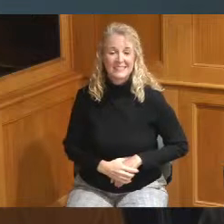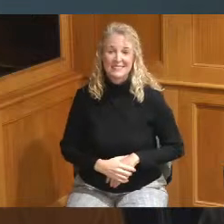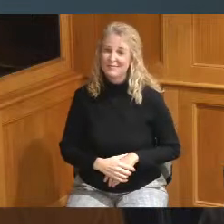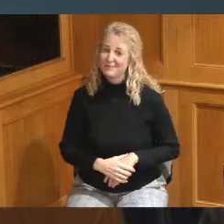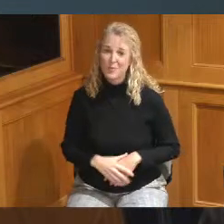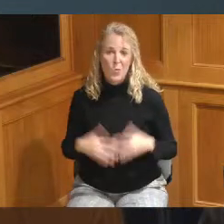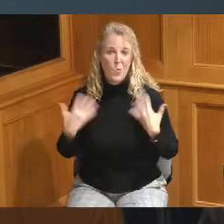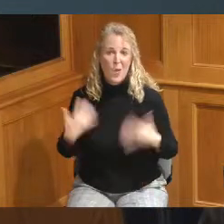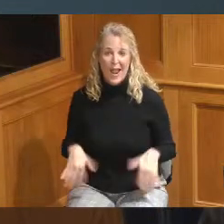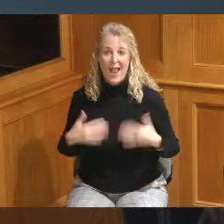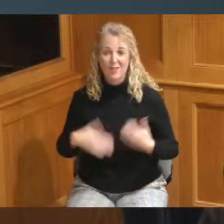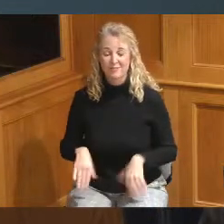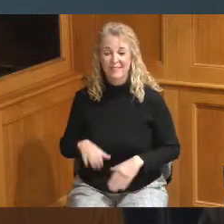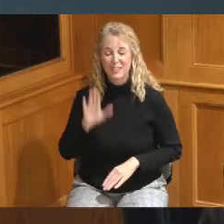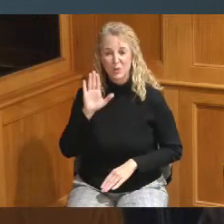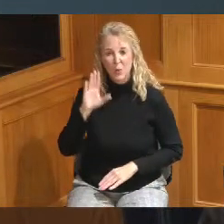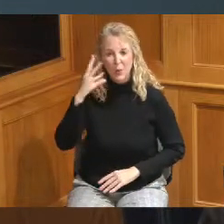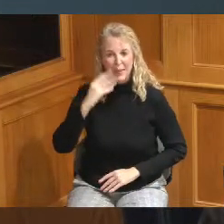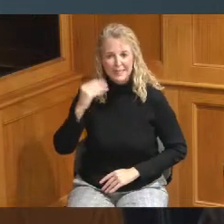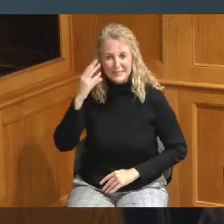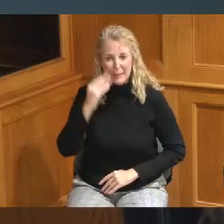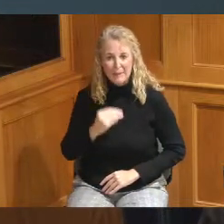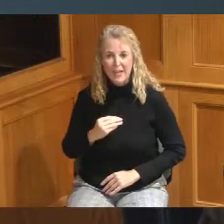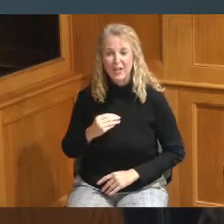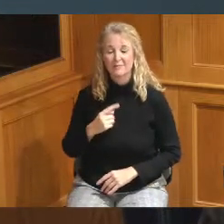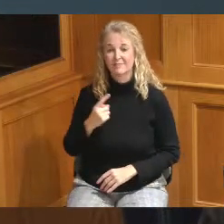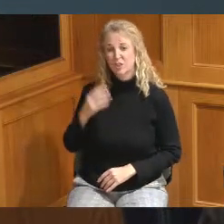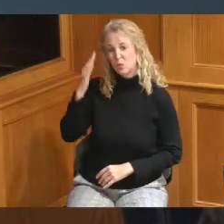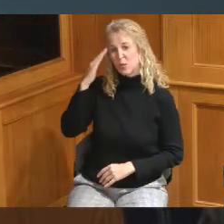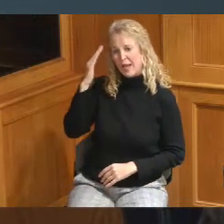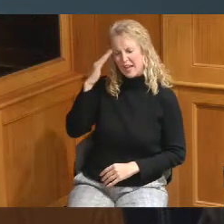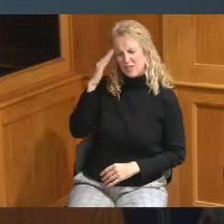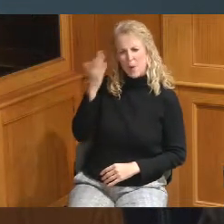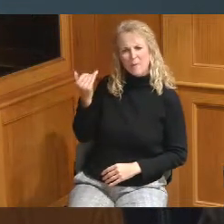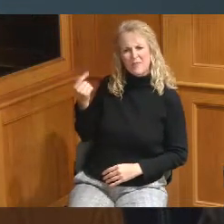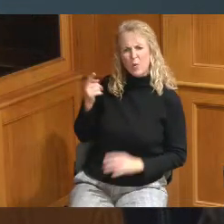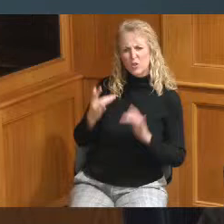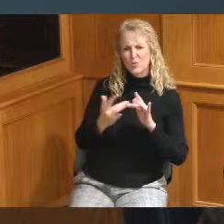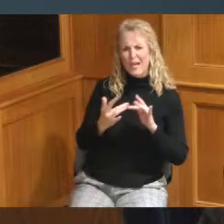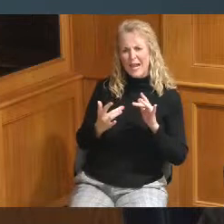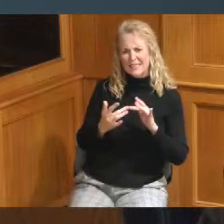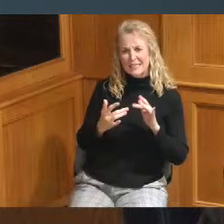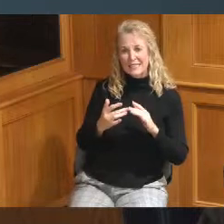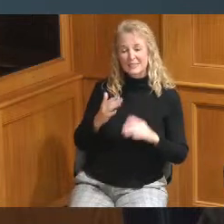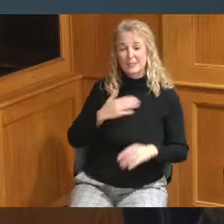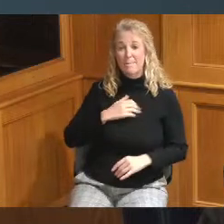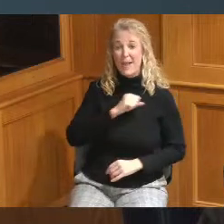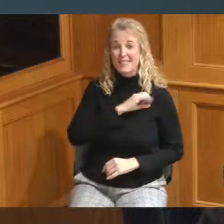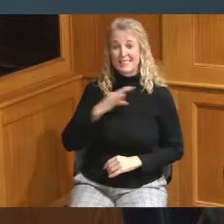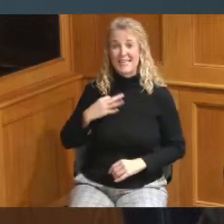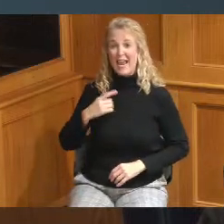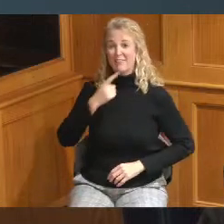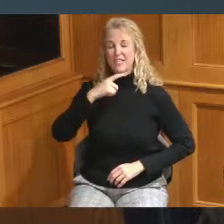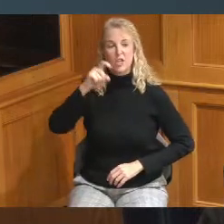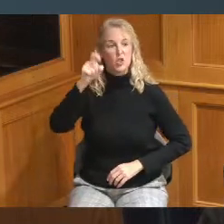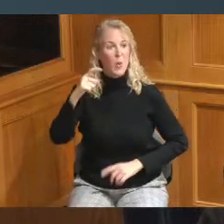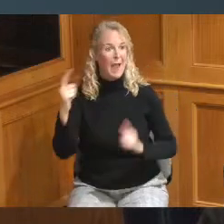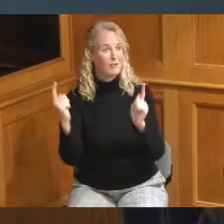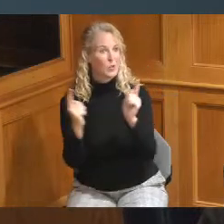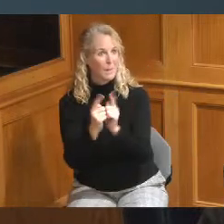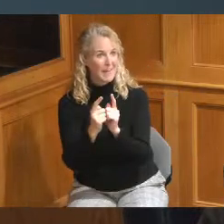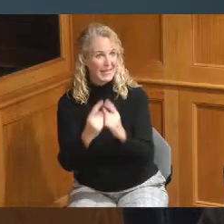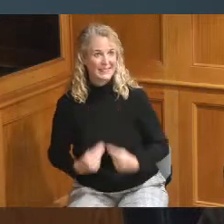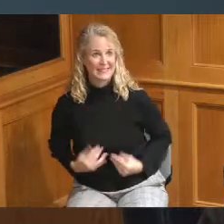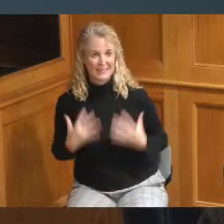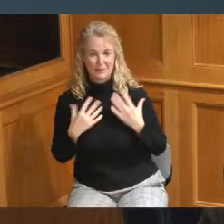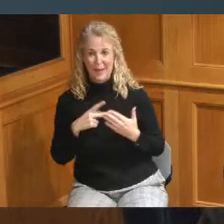to hear where you came from, and I know you had reached out and said, hey, is there anything? And Veda from office said, hey, you've got to get with the Inspire